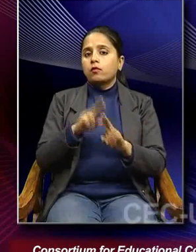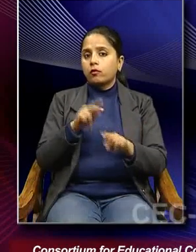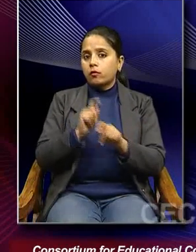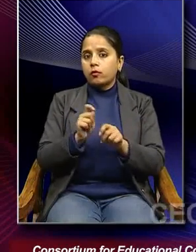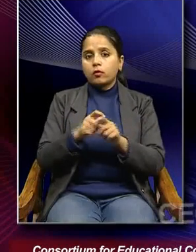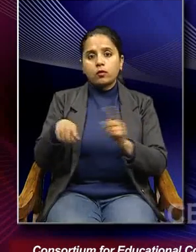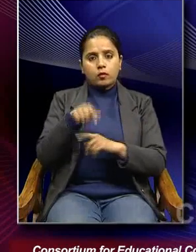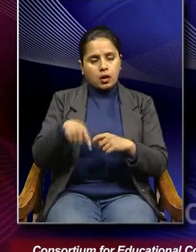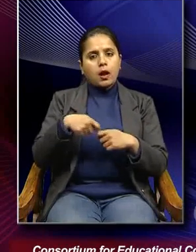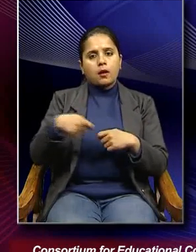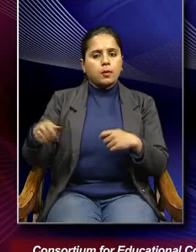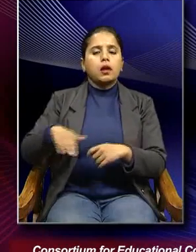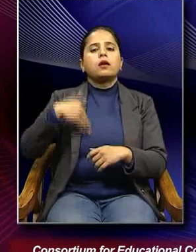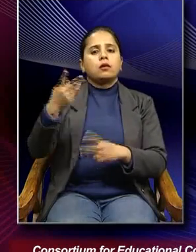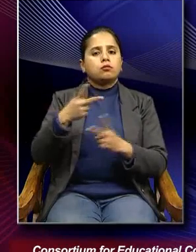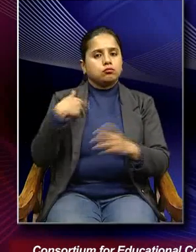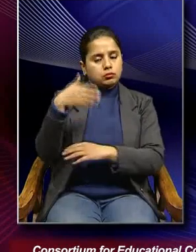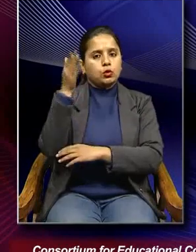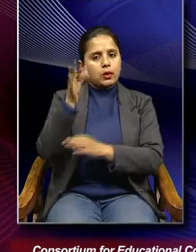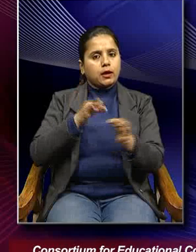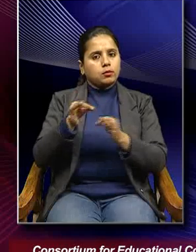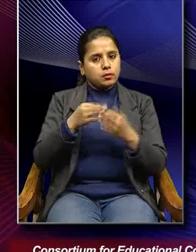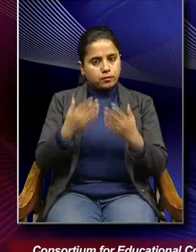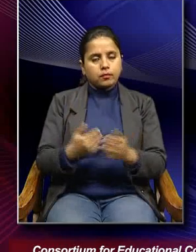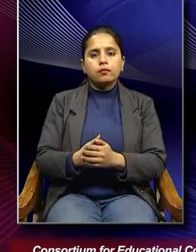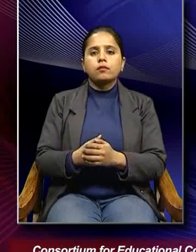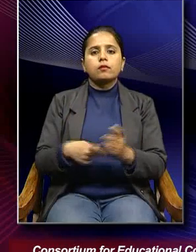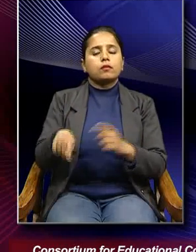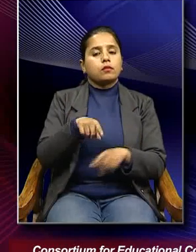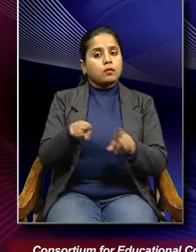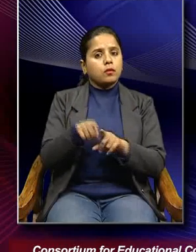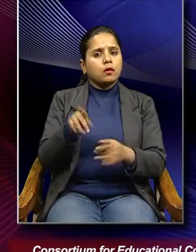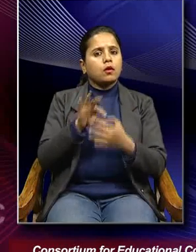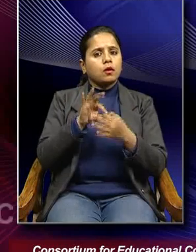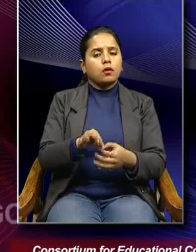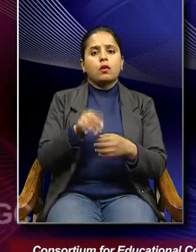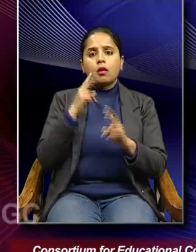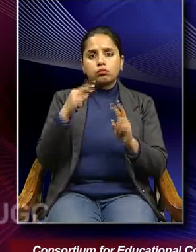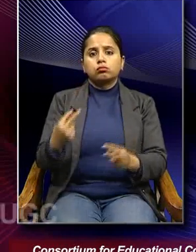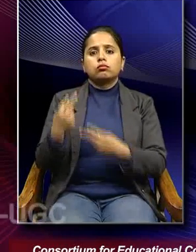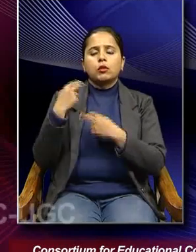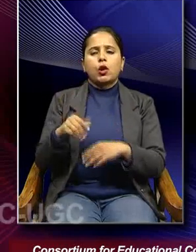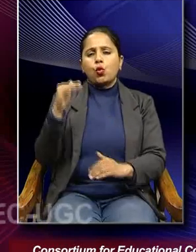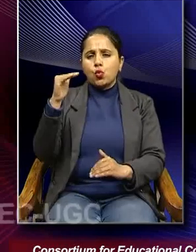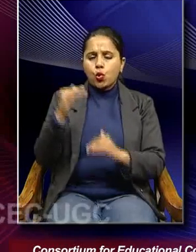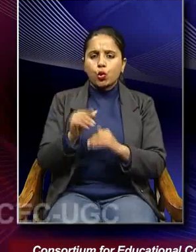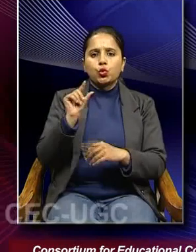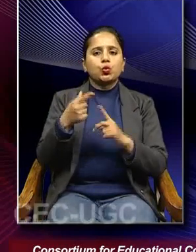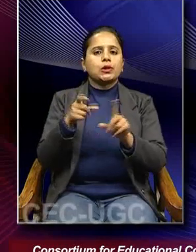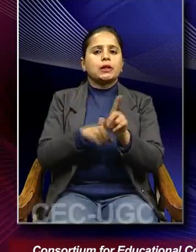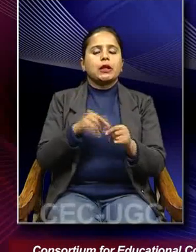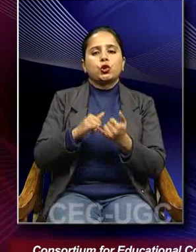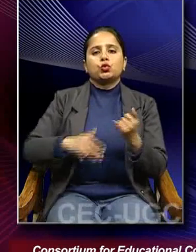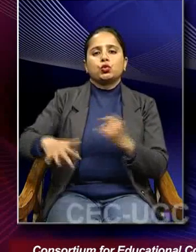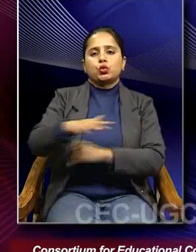we will elaborate in the next lecture, which is basically reflective of the lowest utility in the